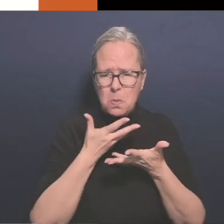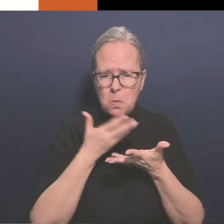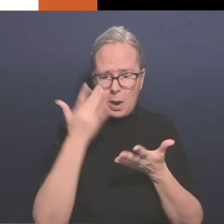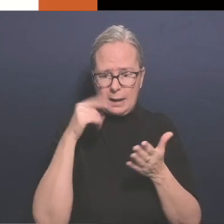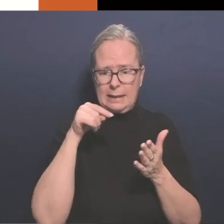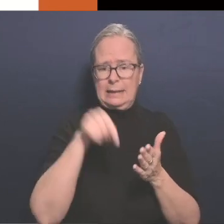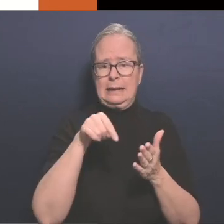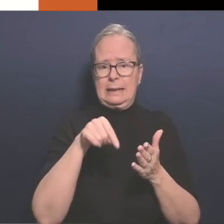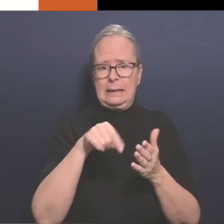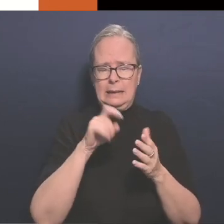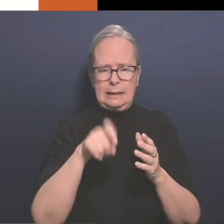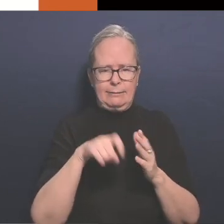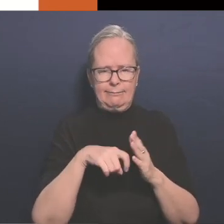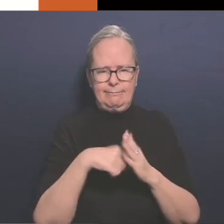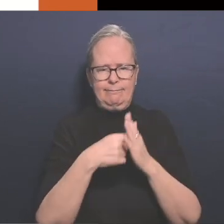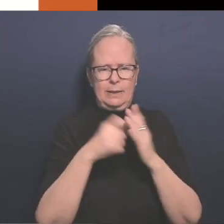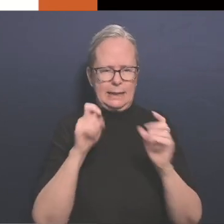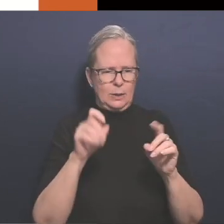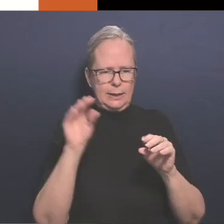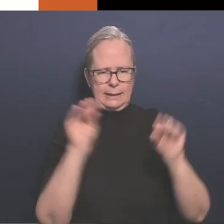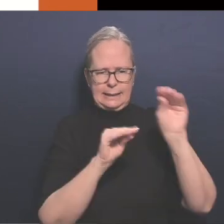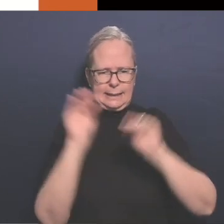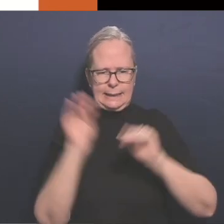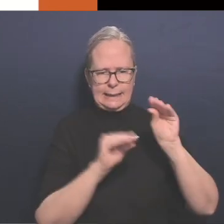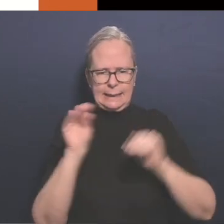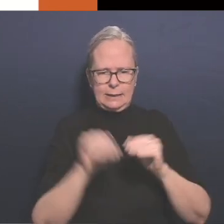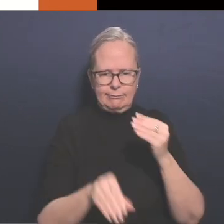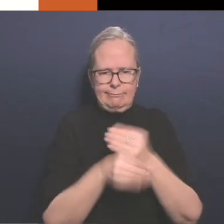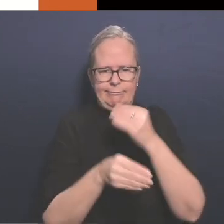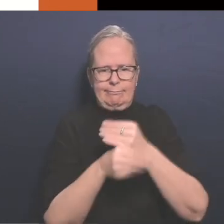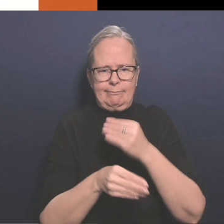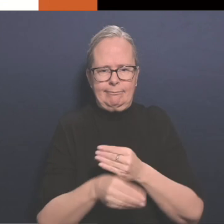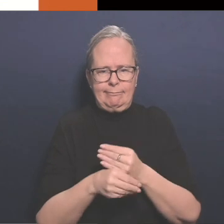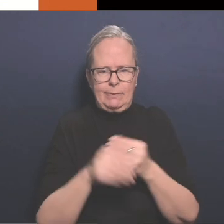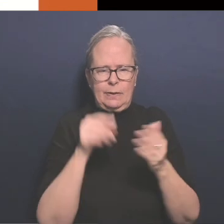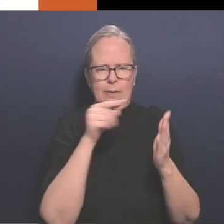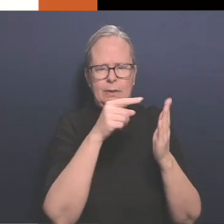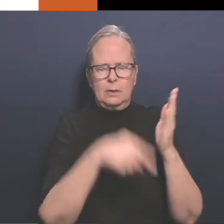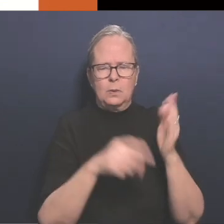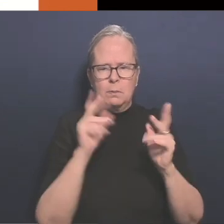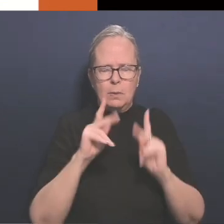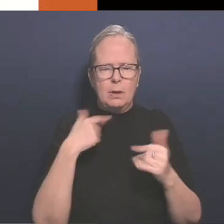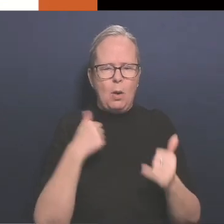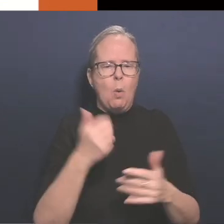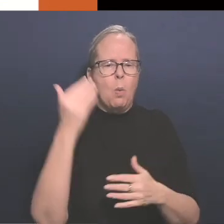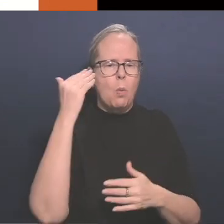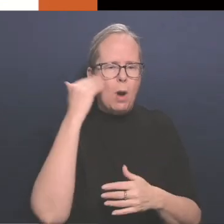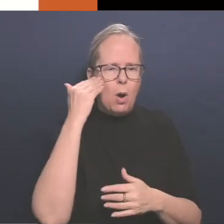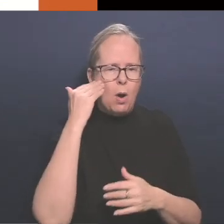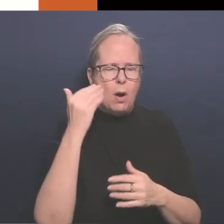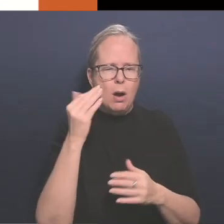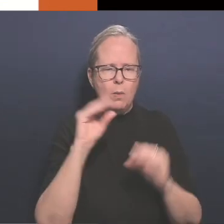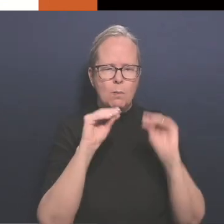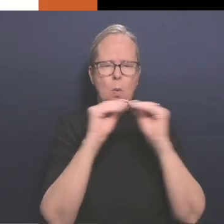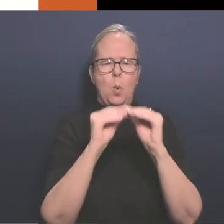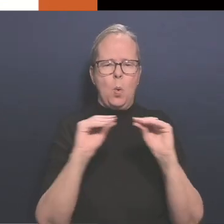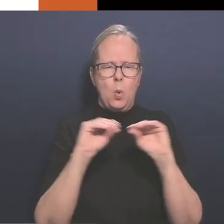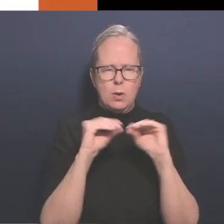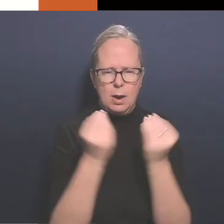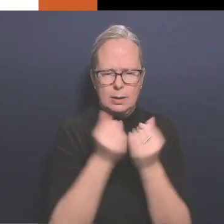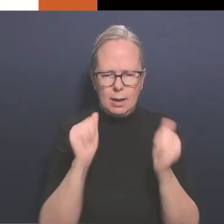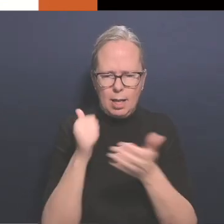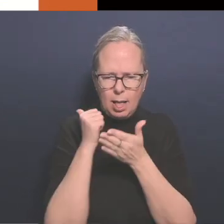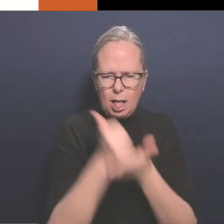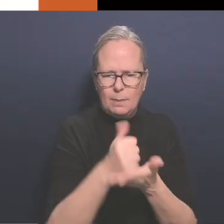they're what David and myself have just talked about, but they are in the presentation for your reference. And what we do have